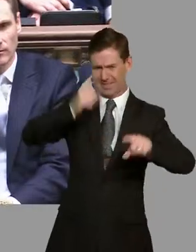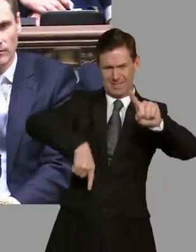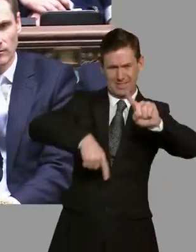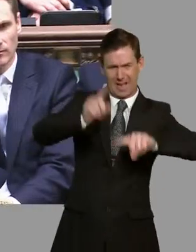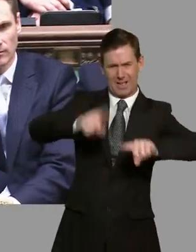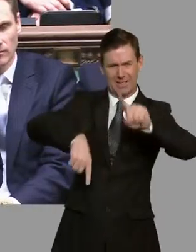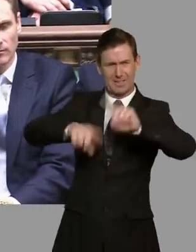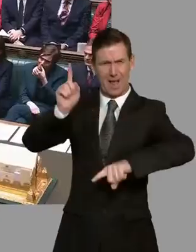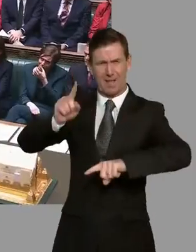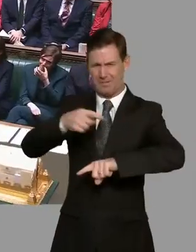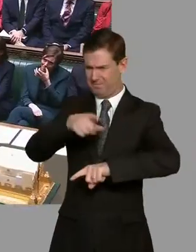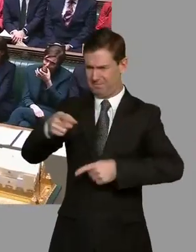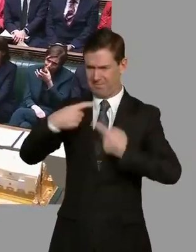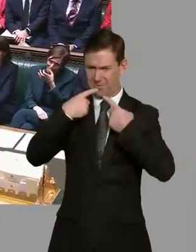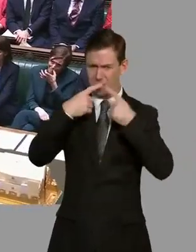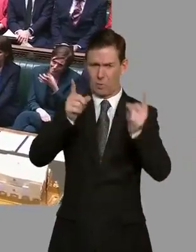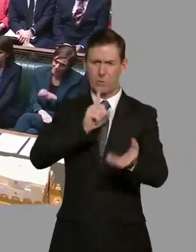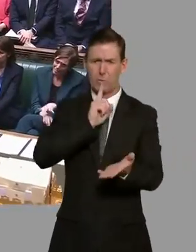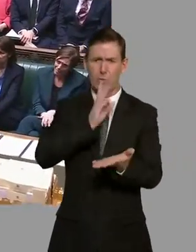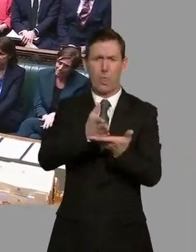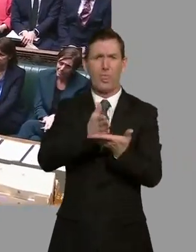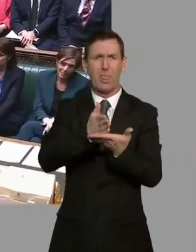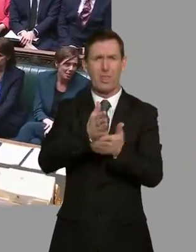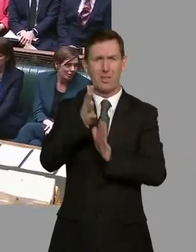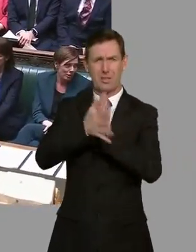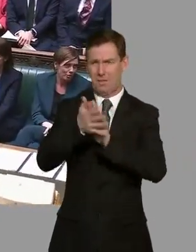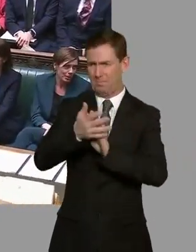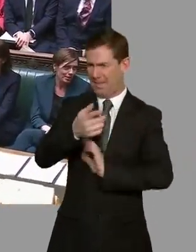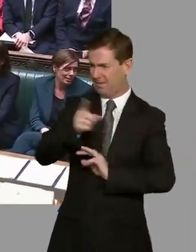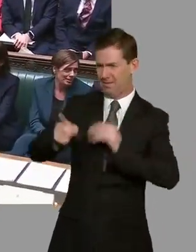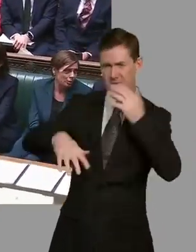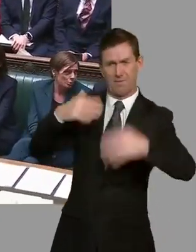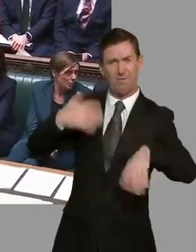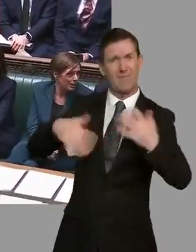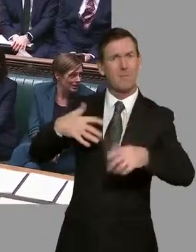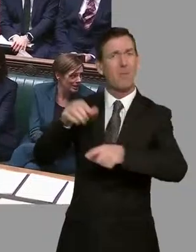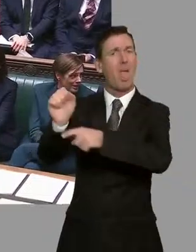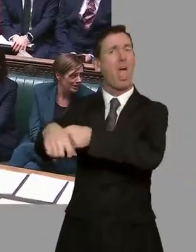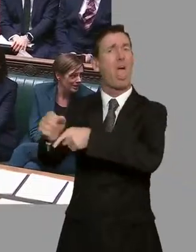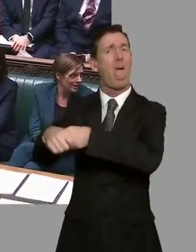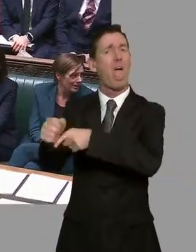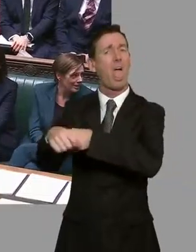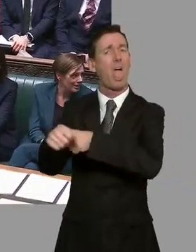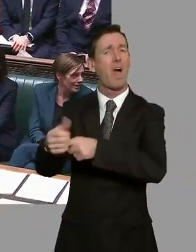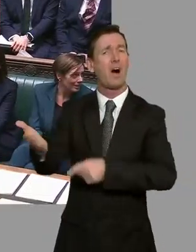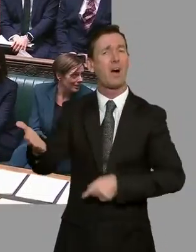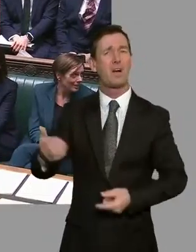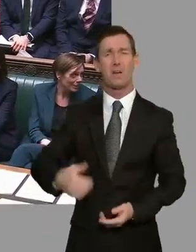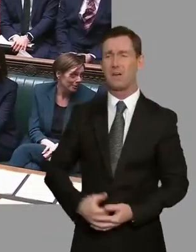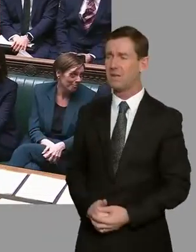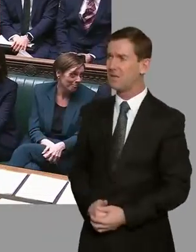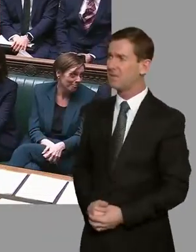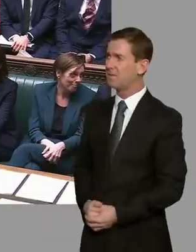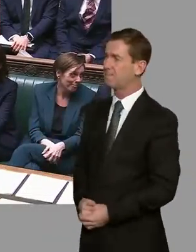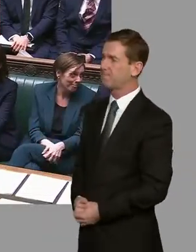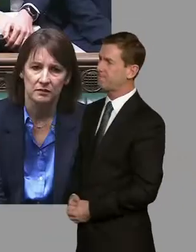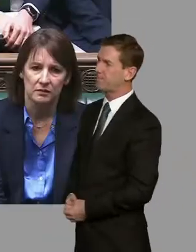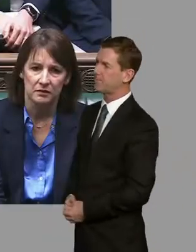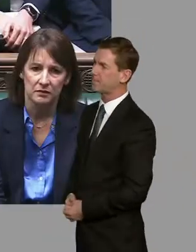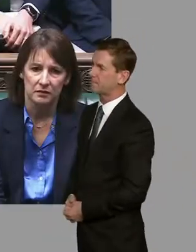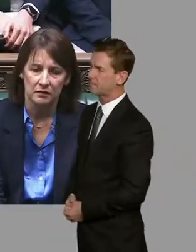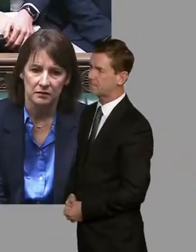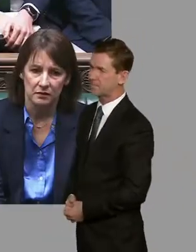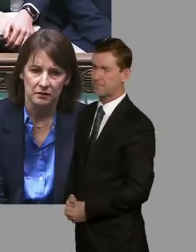victims aren't listened to? Well, I'm very happy to call out anybody who hasn't acted properly in